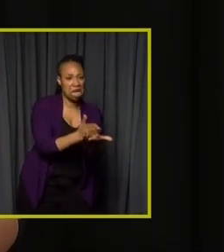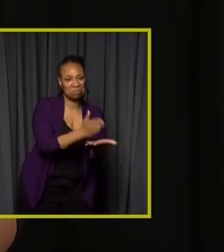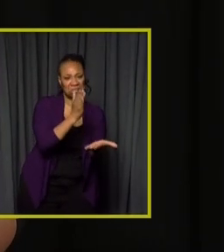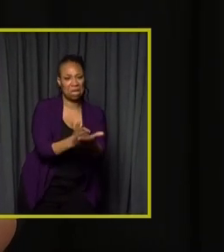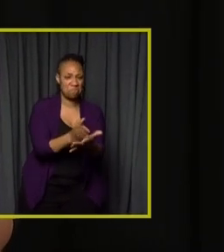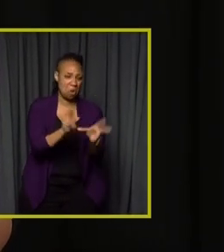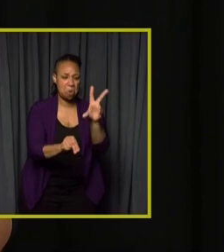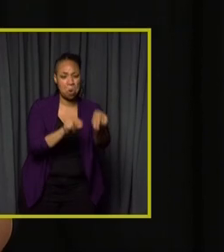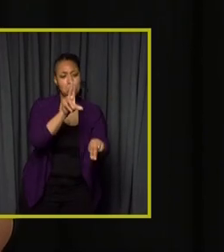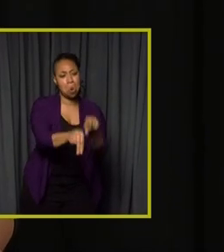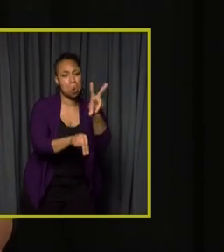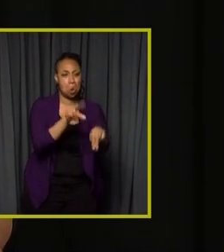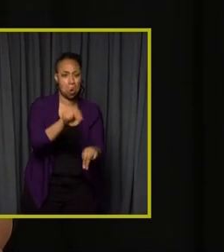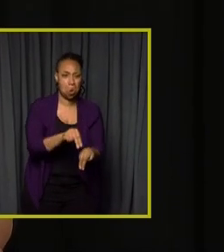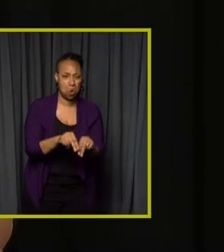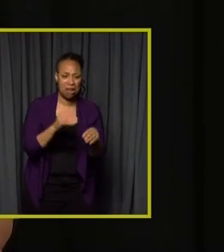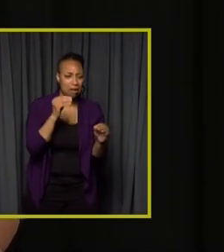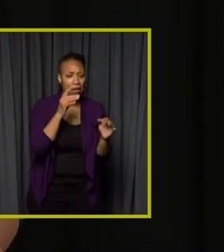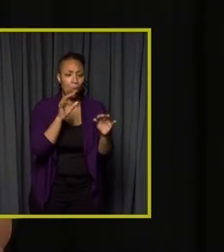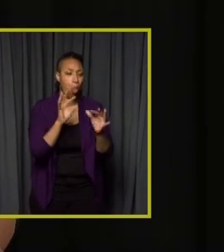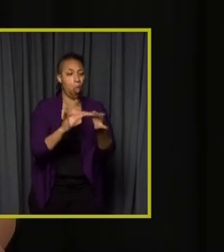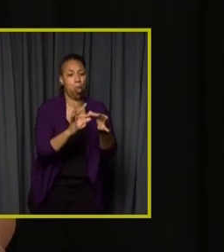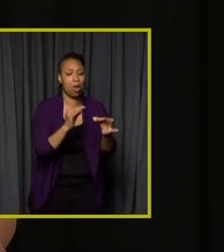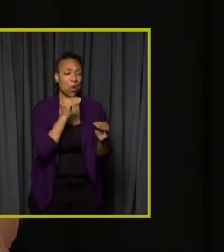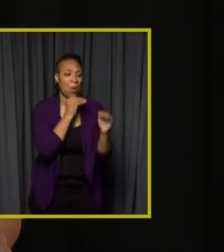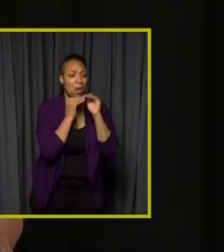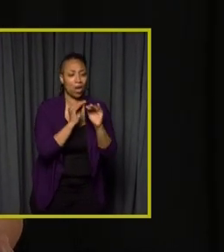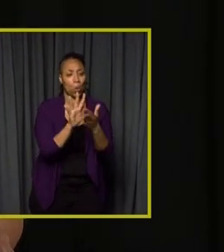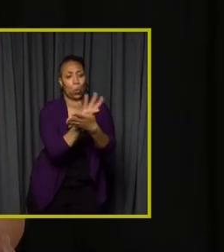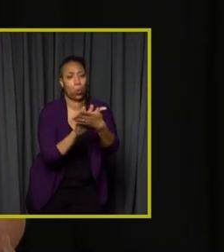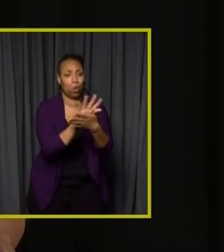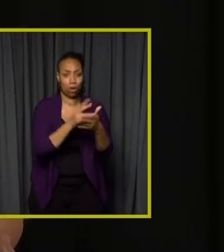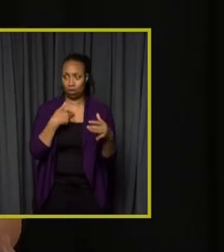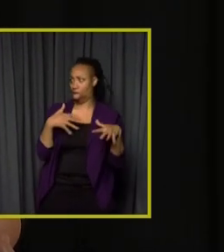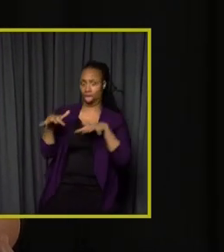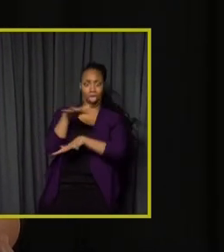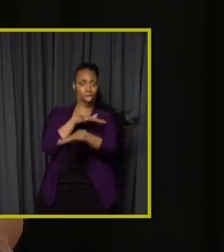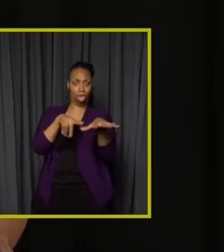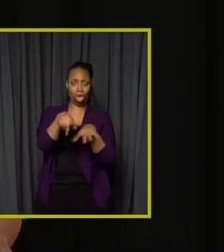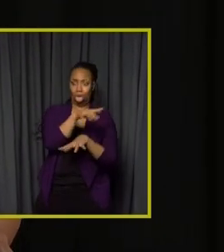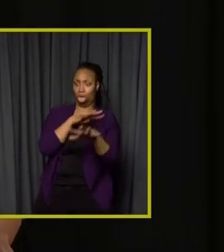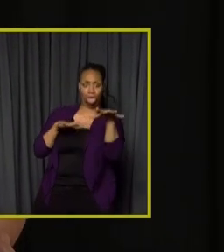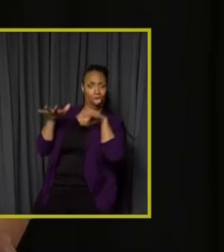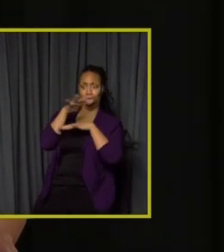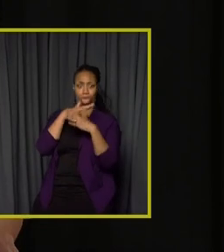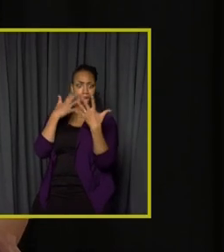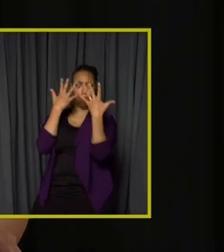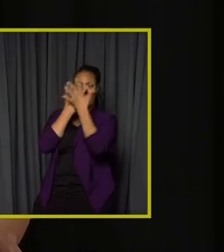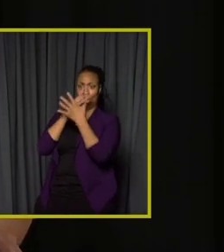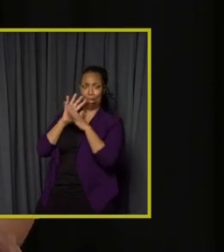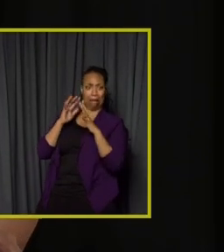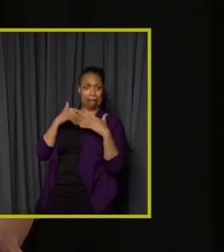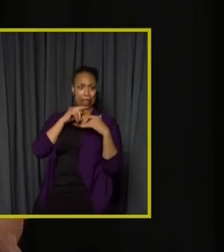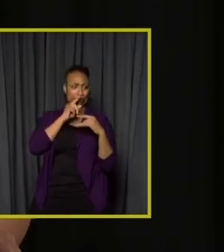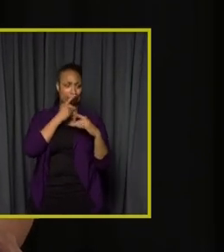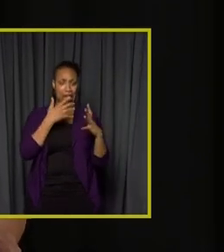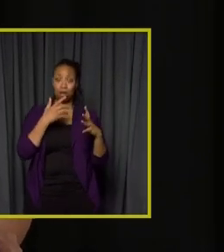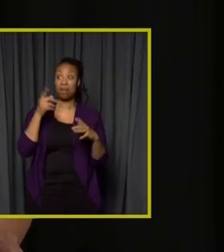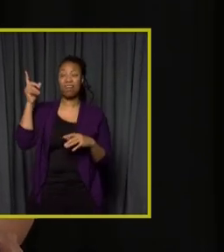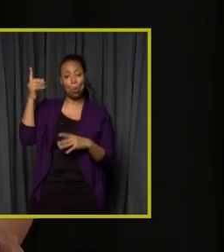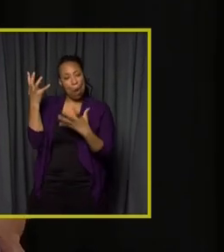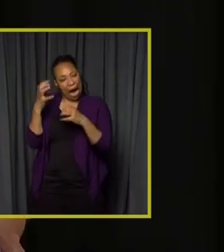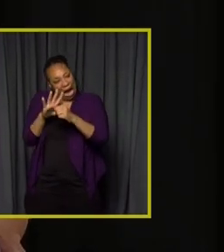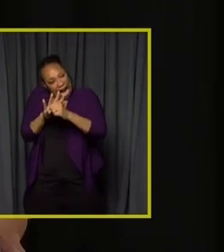lies meant to narrow our vision, limit our aspirations, divide us by issue and by